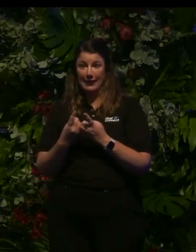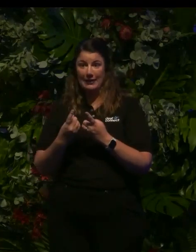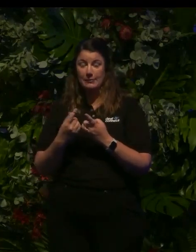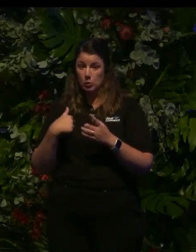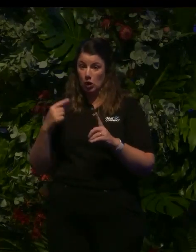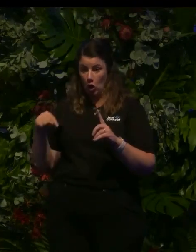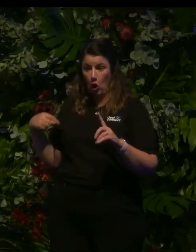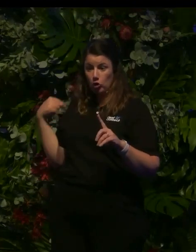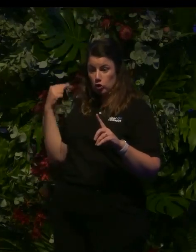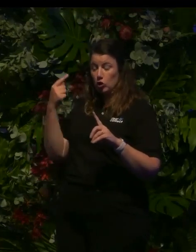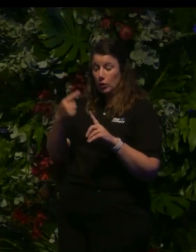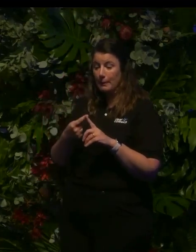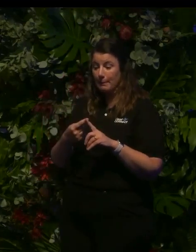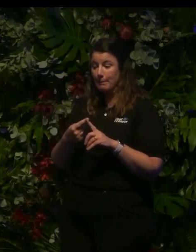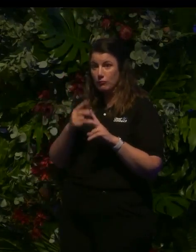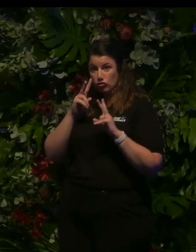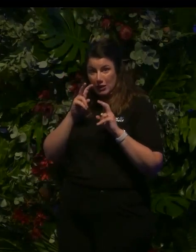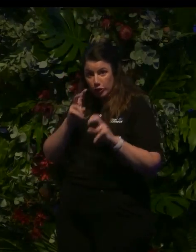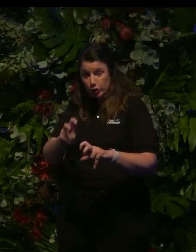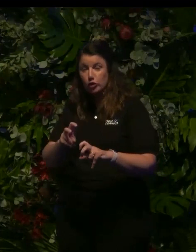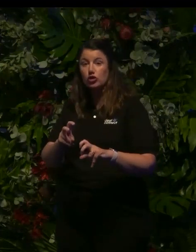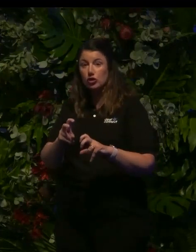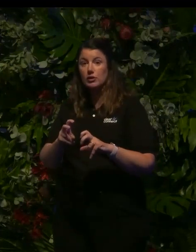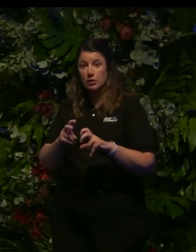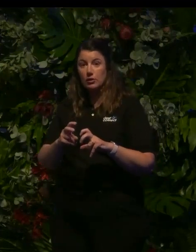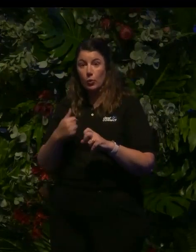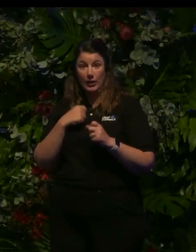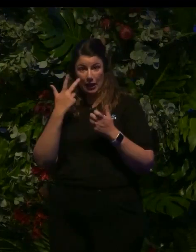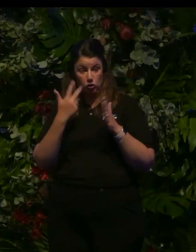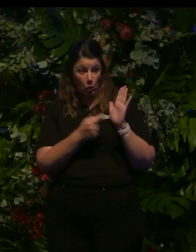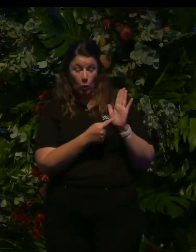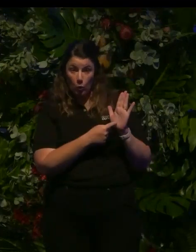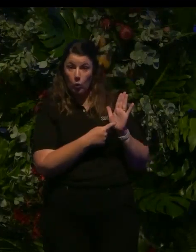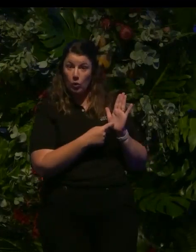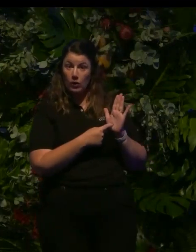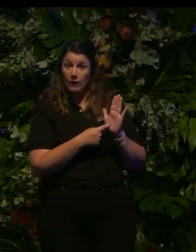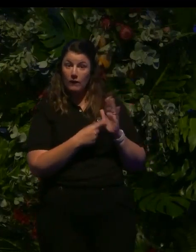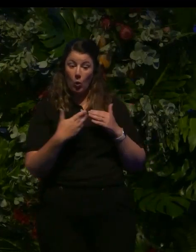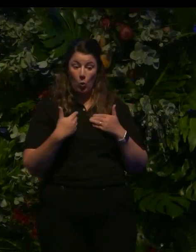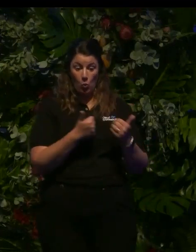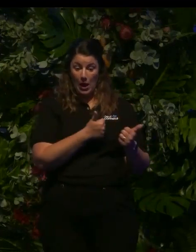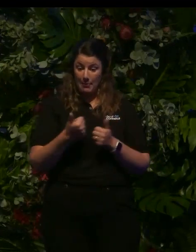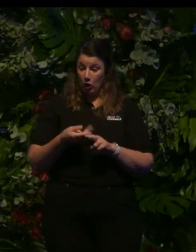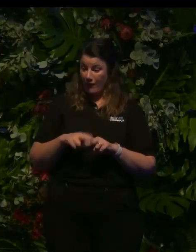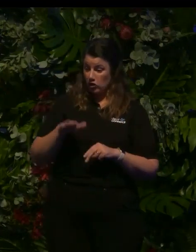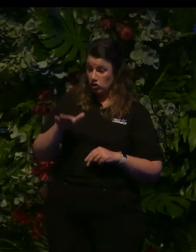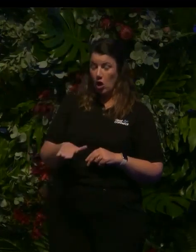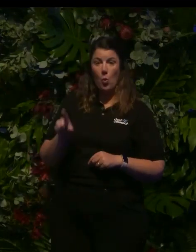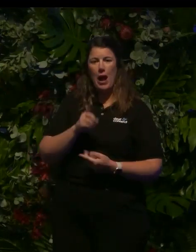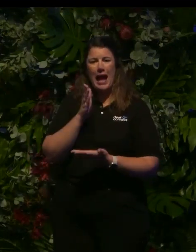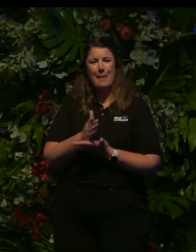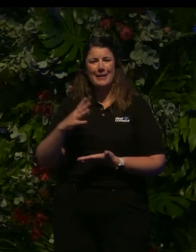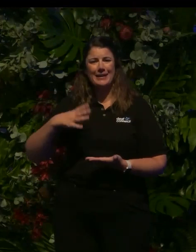a long-term research, which we can show that for the well-being of a child, what is